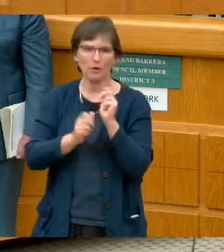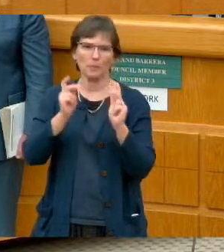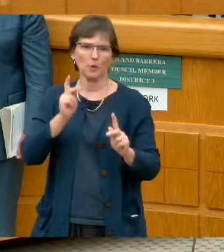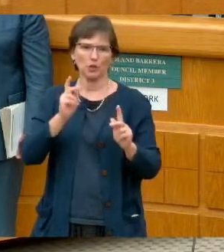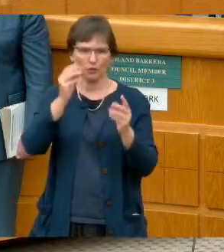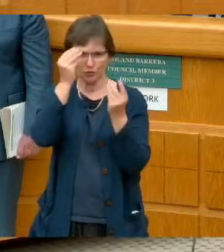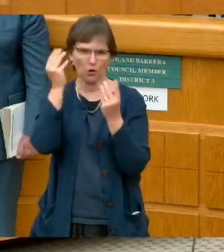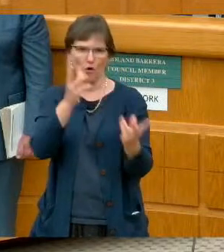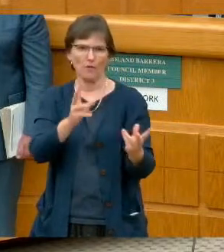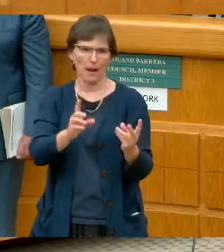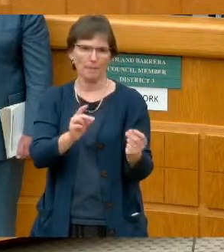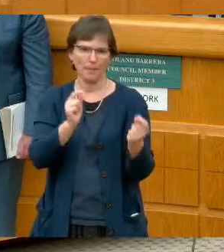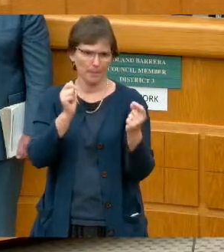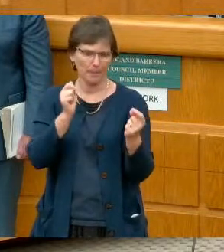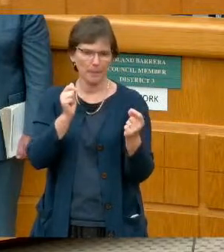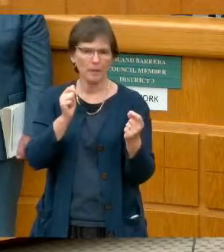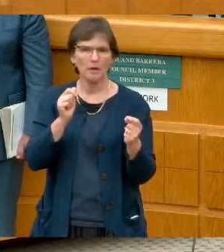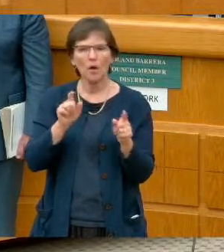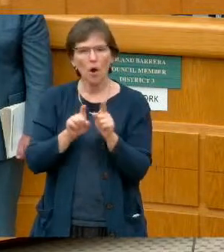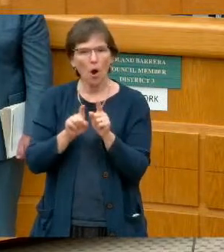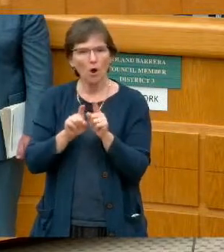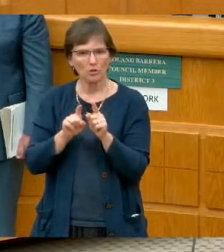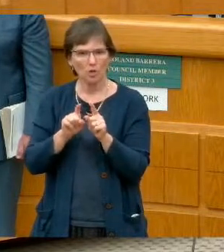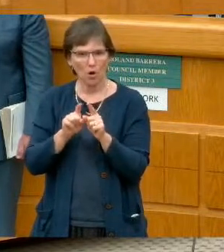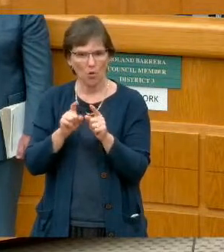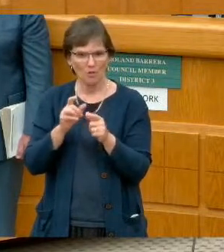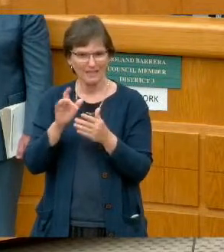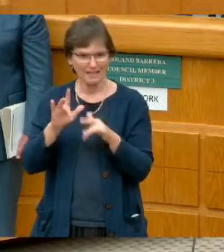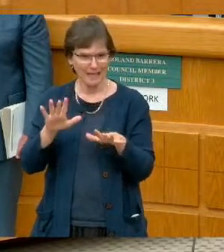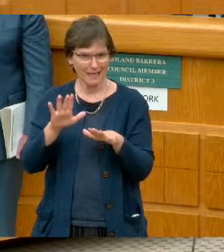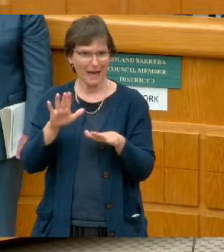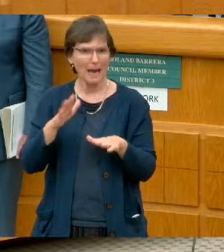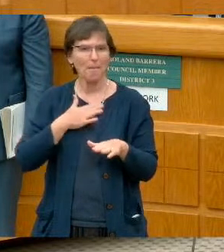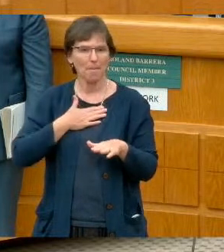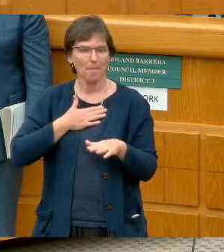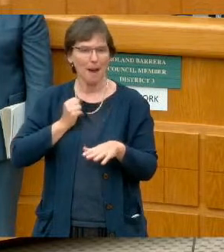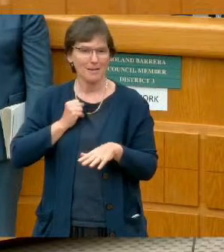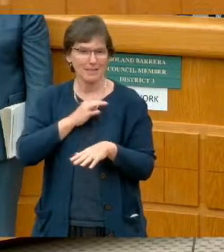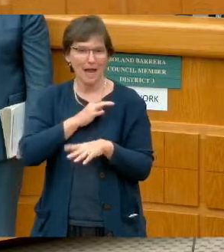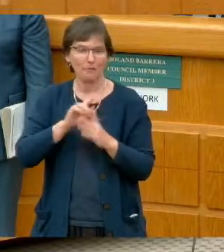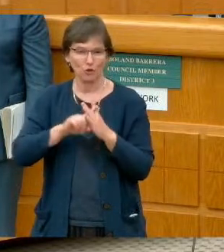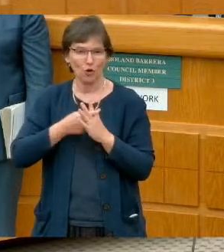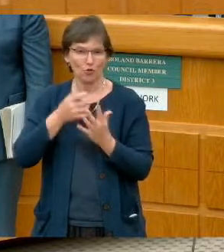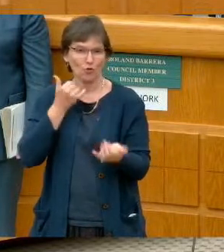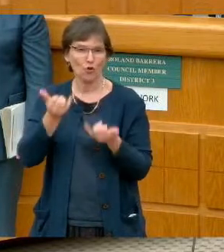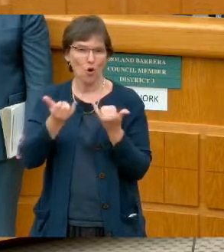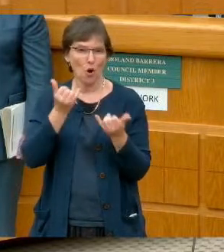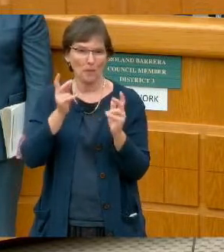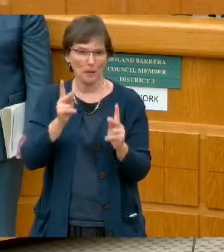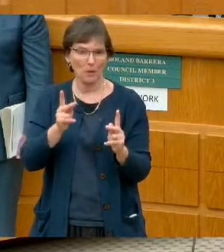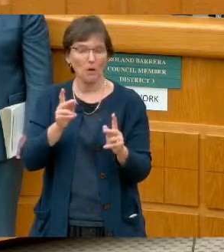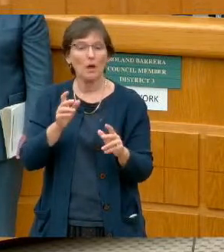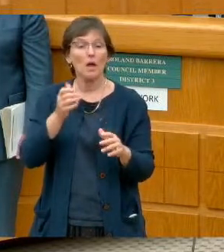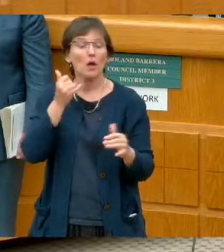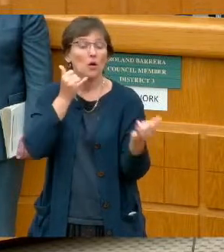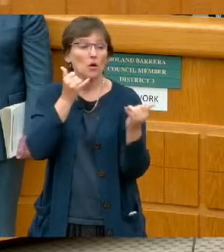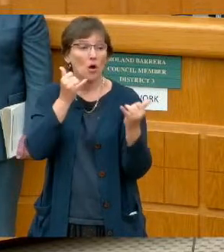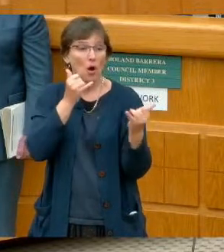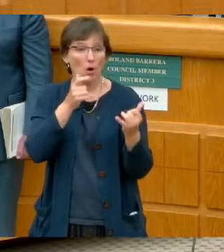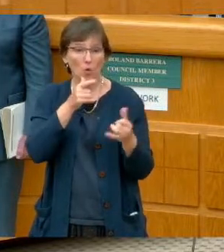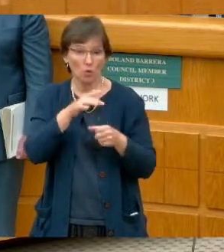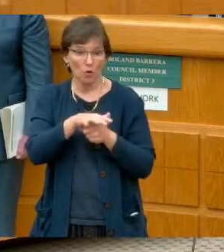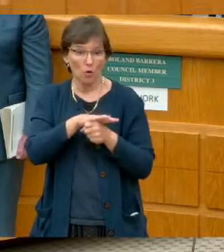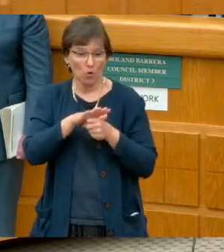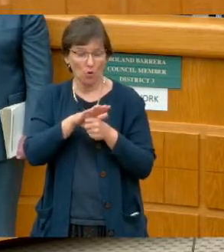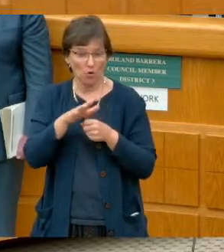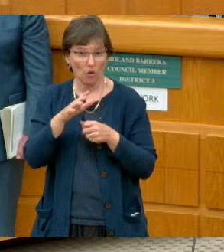according to the state, they were all notified. I had my staff start notifying them also on Sunday. So they've been calling, and everybody that